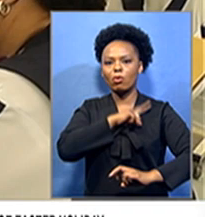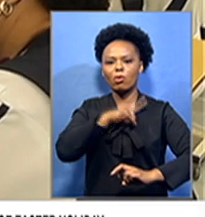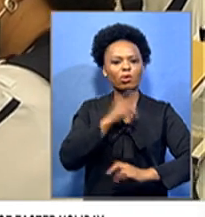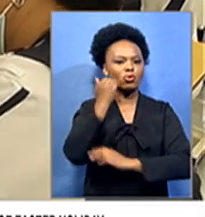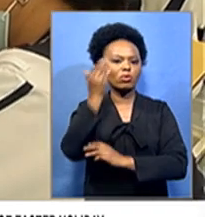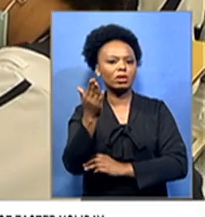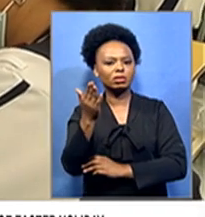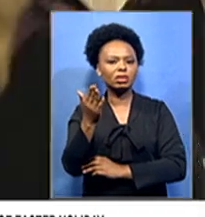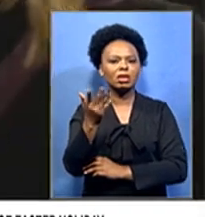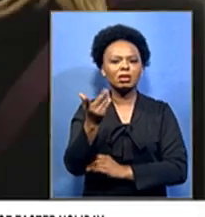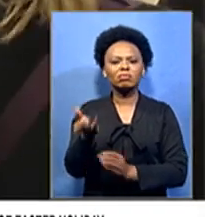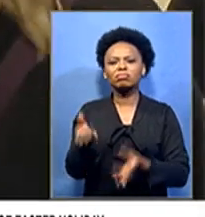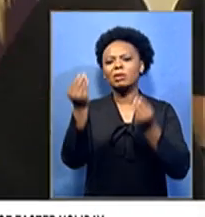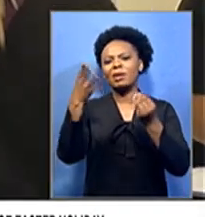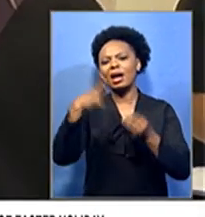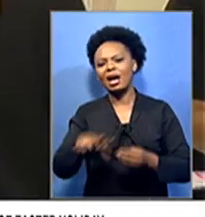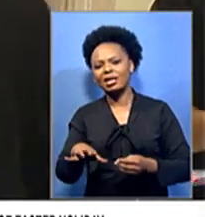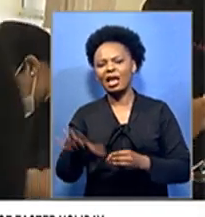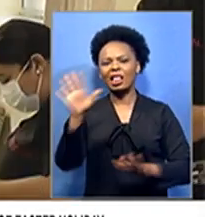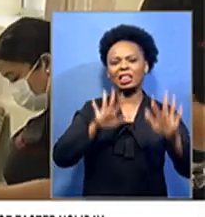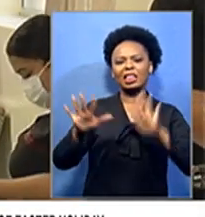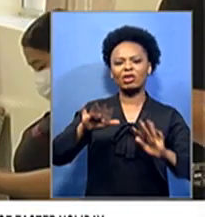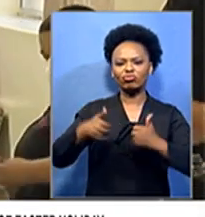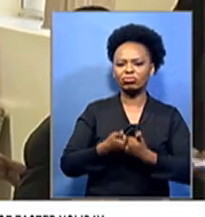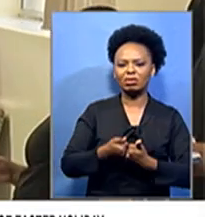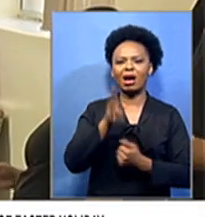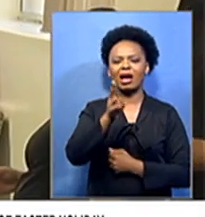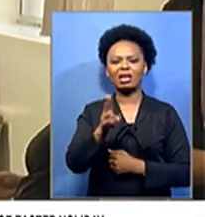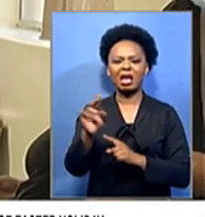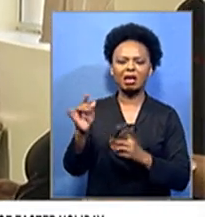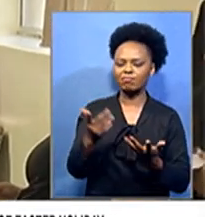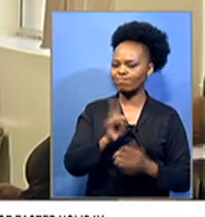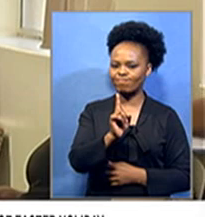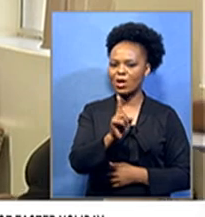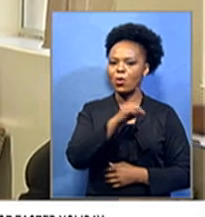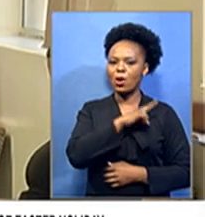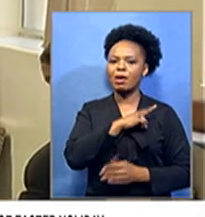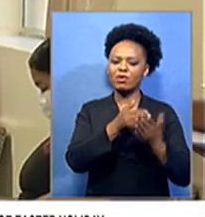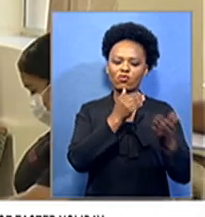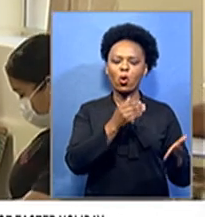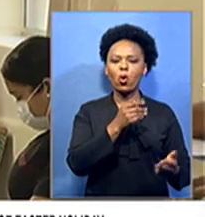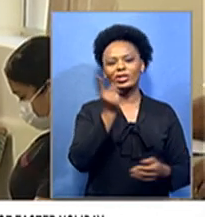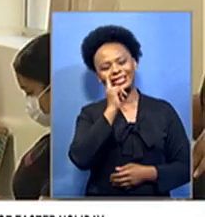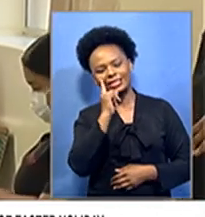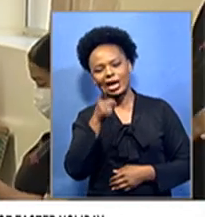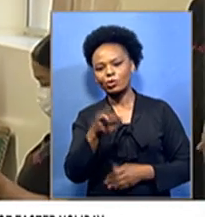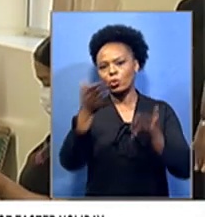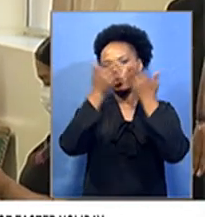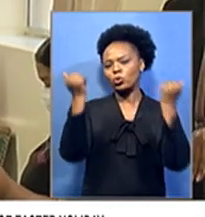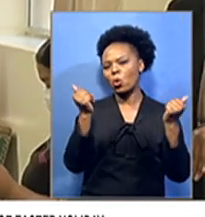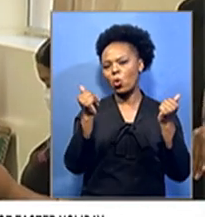do another one afterwards. Whereas on those who were on the trials before, they don't know what they got. So they will